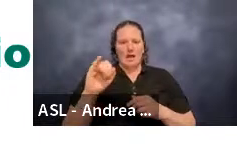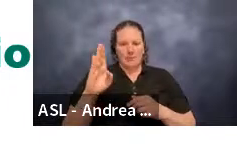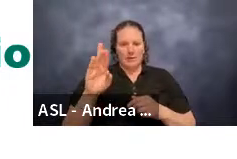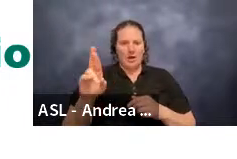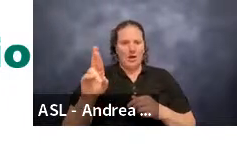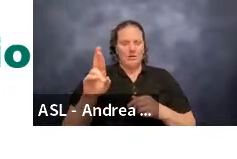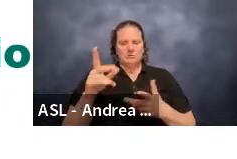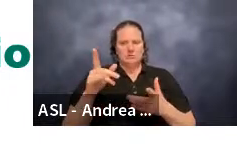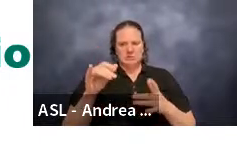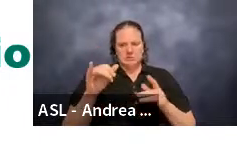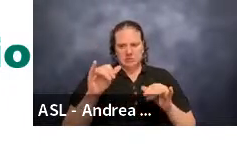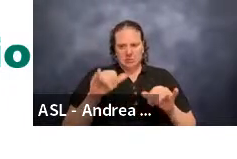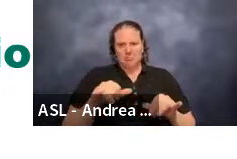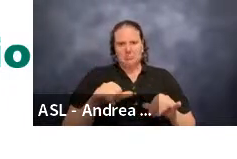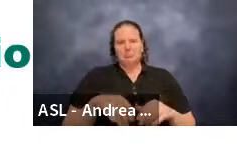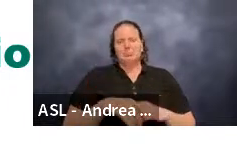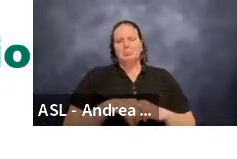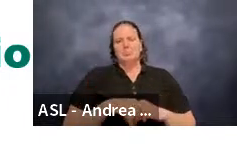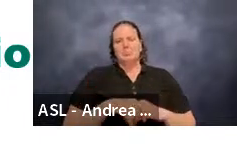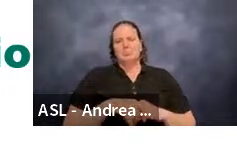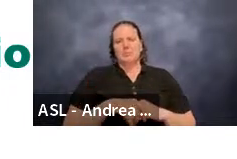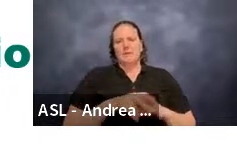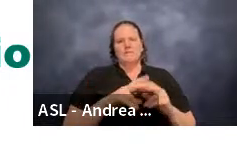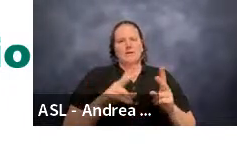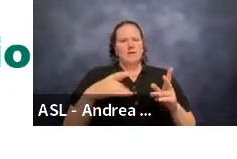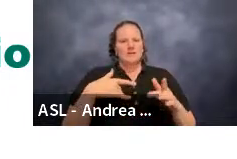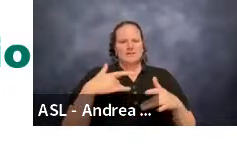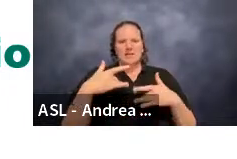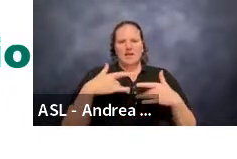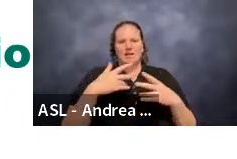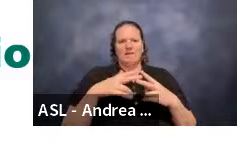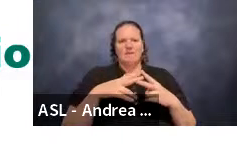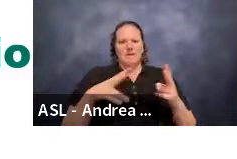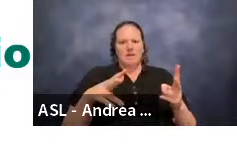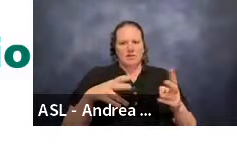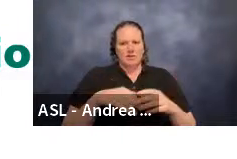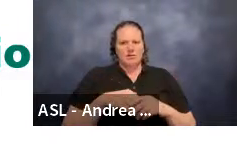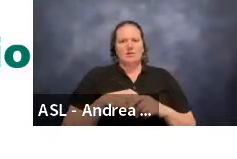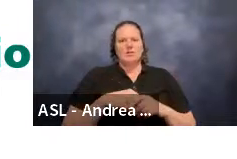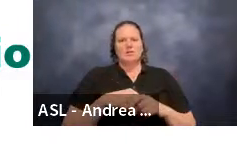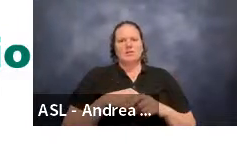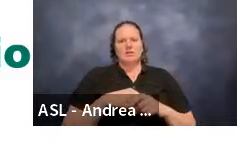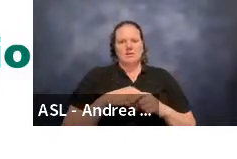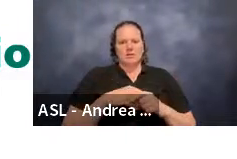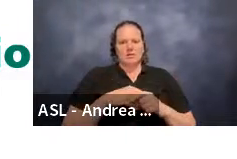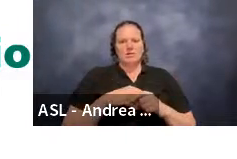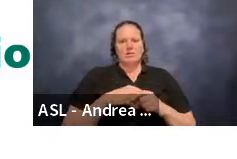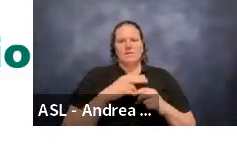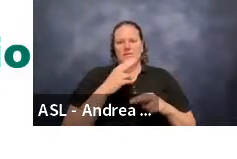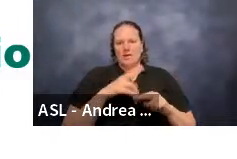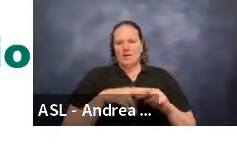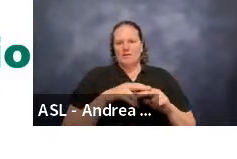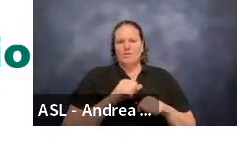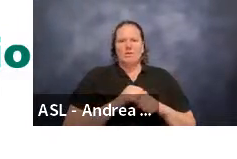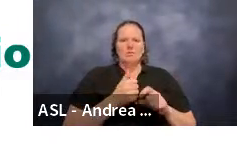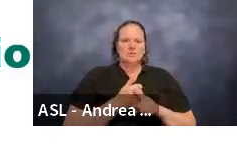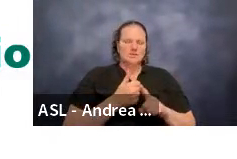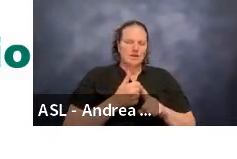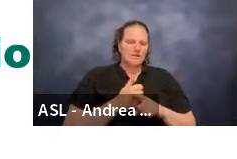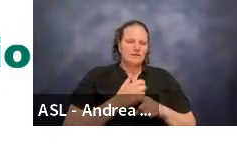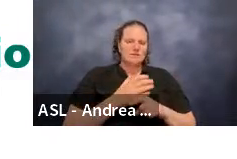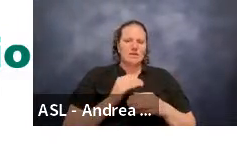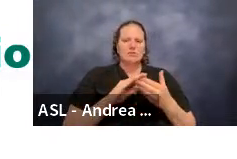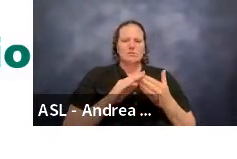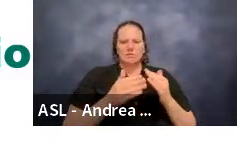different. It's very exciting. It's going to be a great effort for us to work with yourselves and the community to